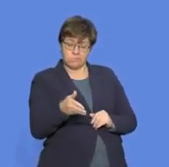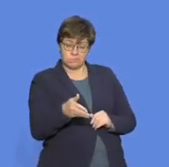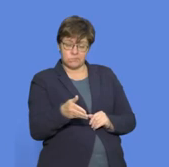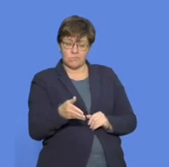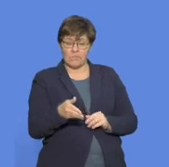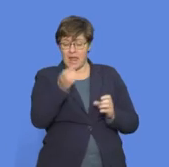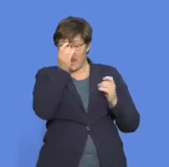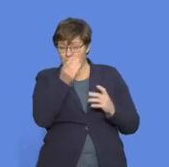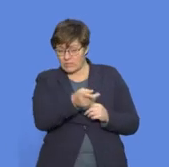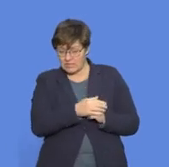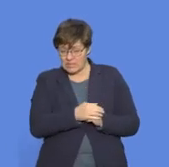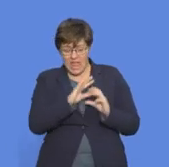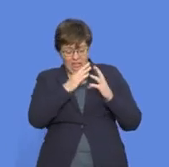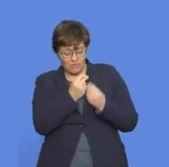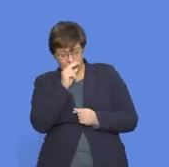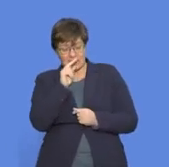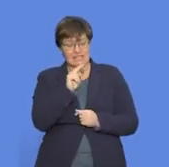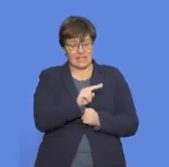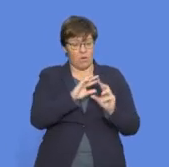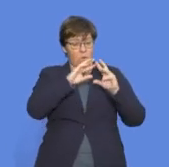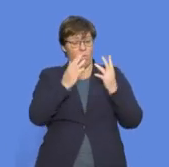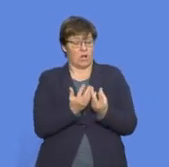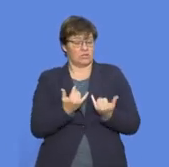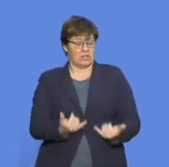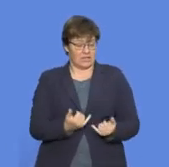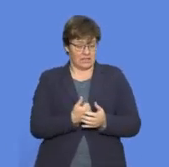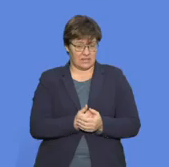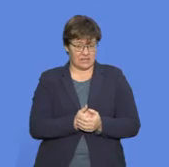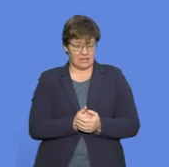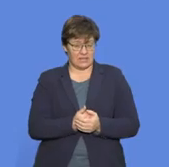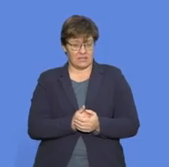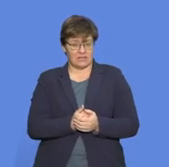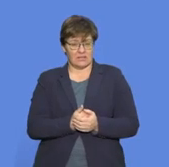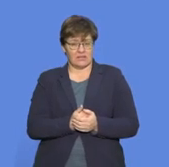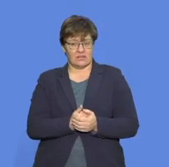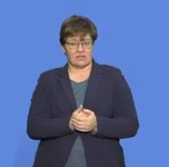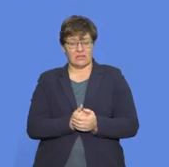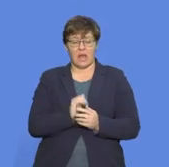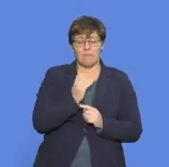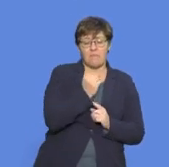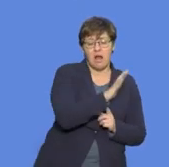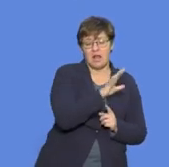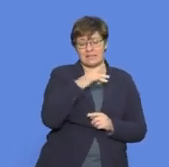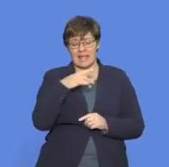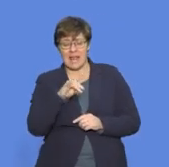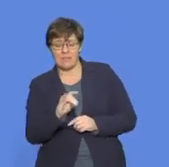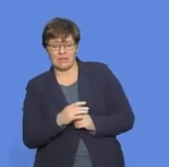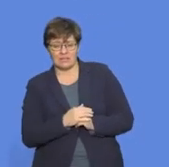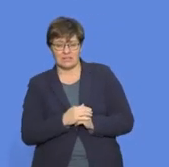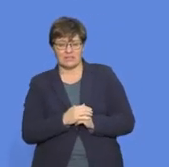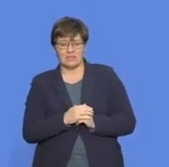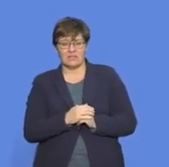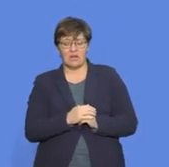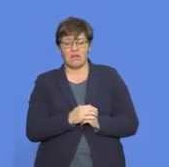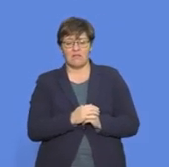so everything that we see on the earth today, so all the living organisms, all the plants, all the animals, all the